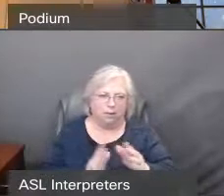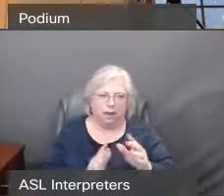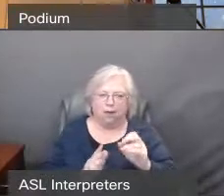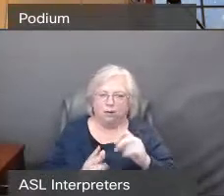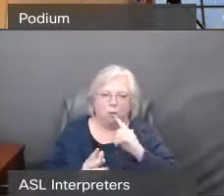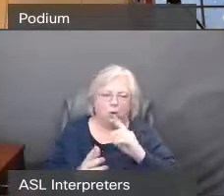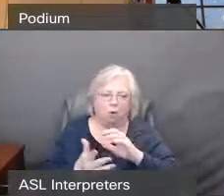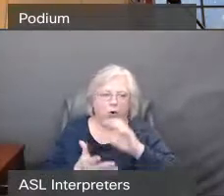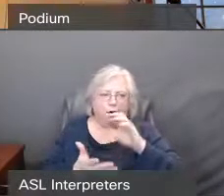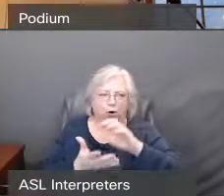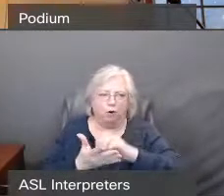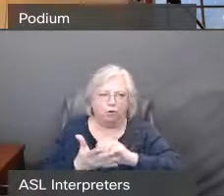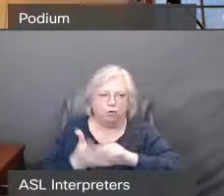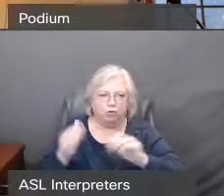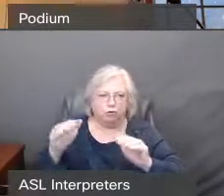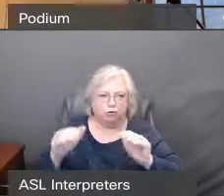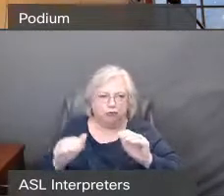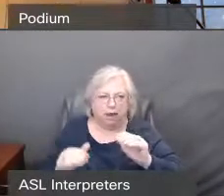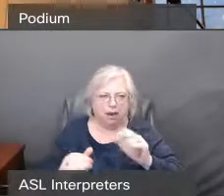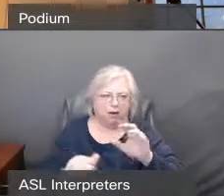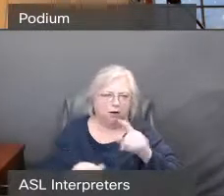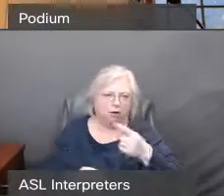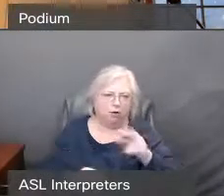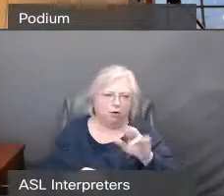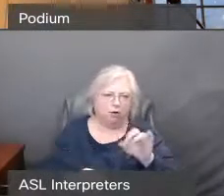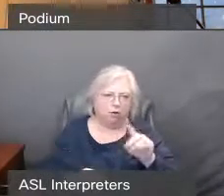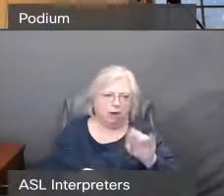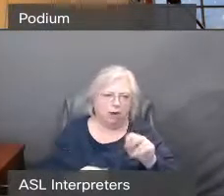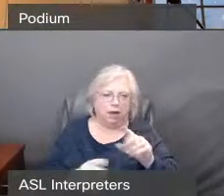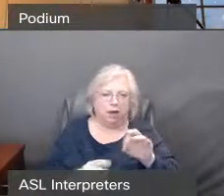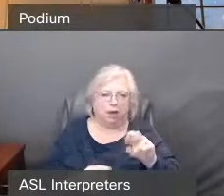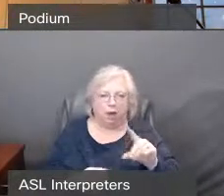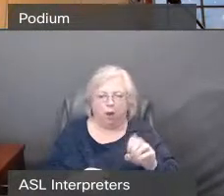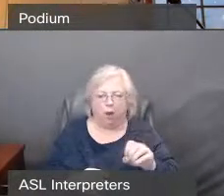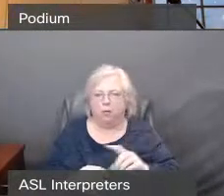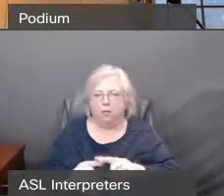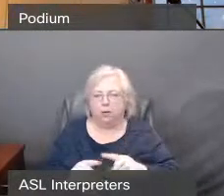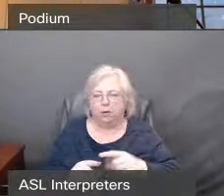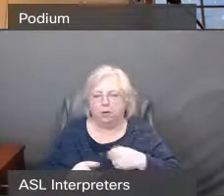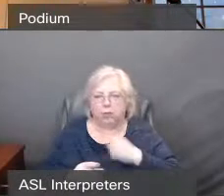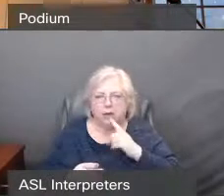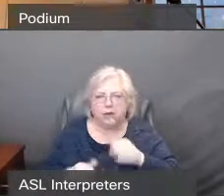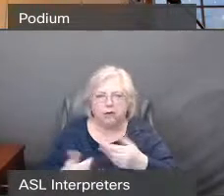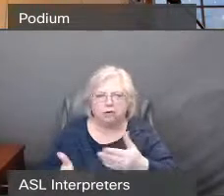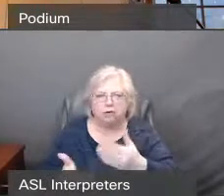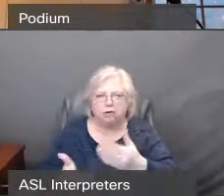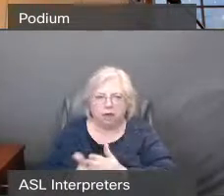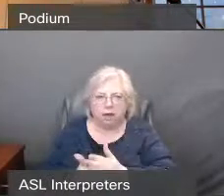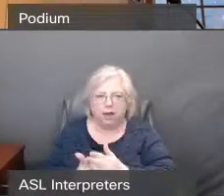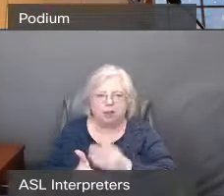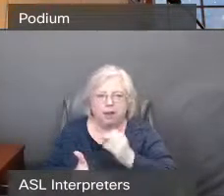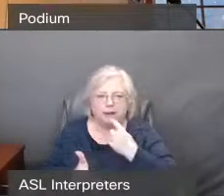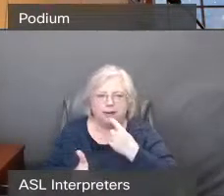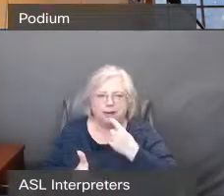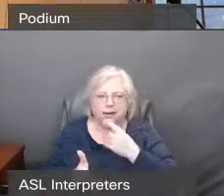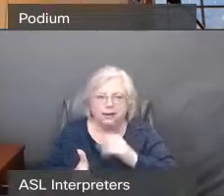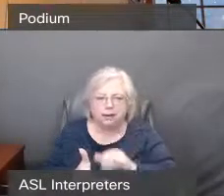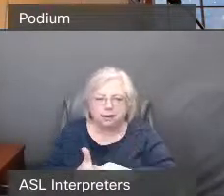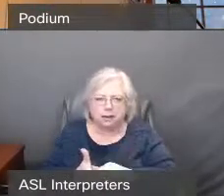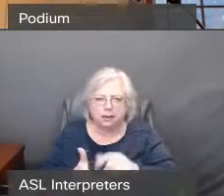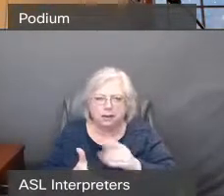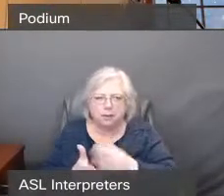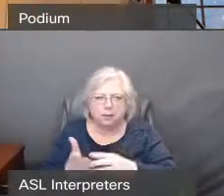codes. Other than we did issue the stop work order and mandated some erosion control measures to be put